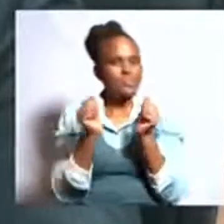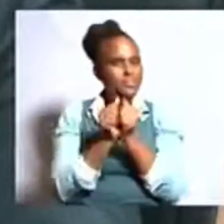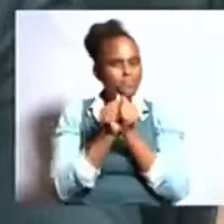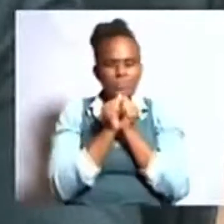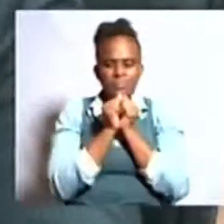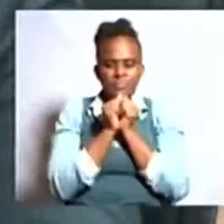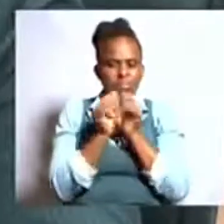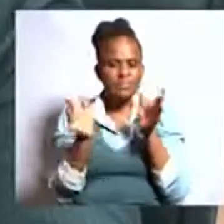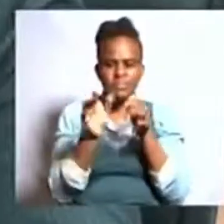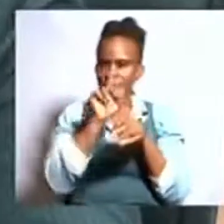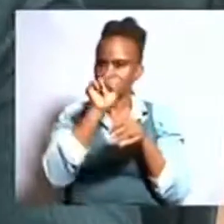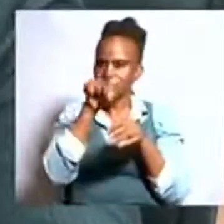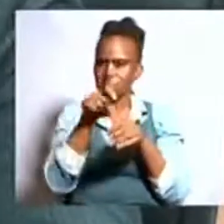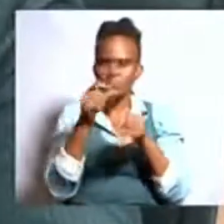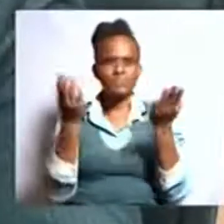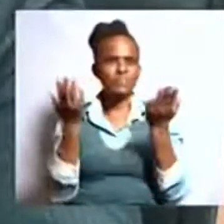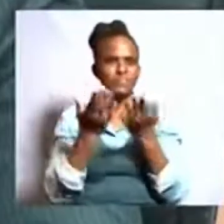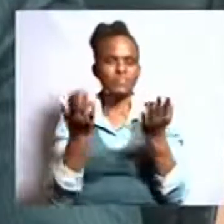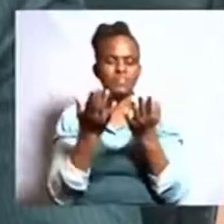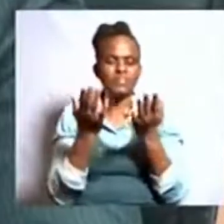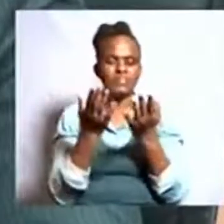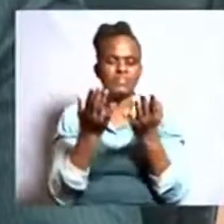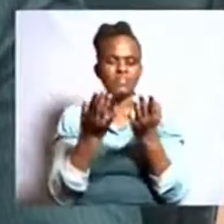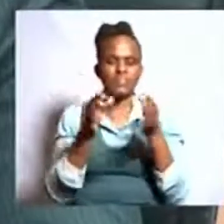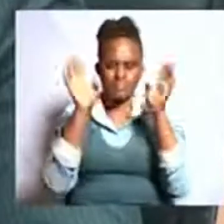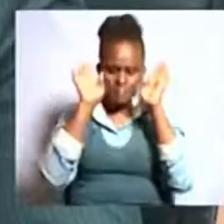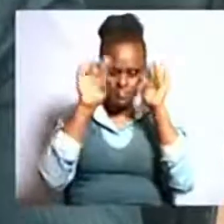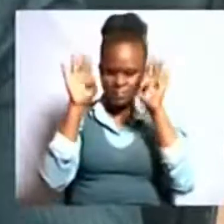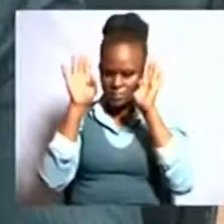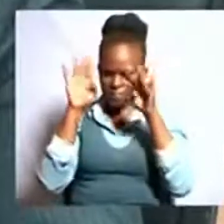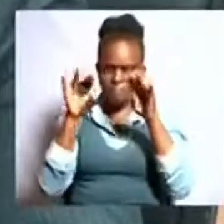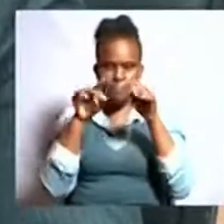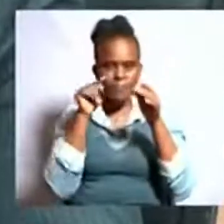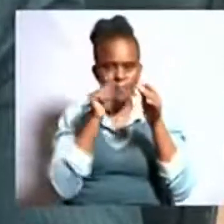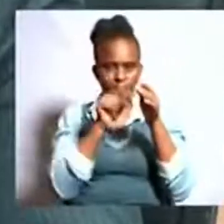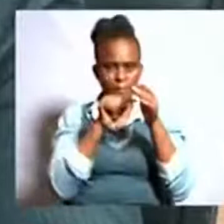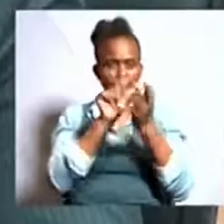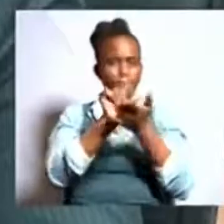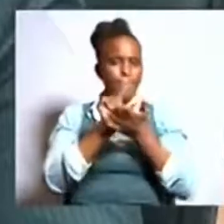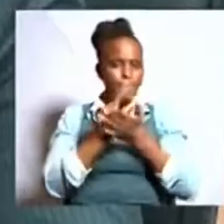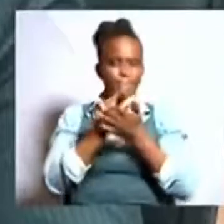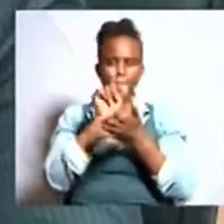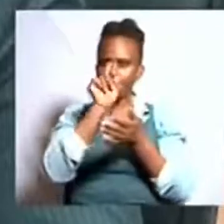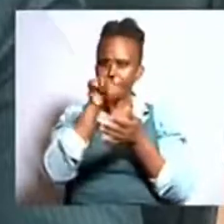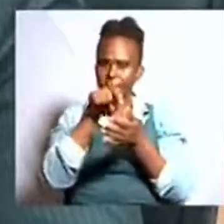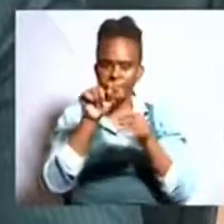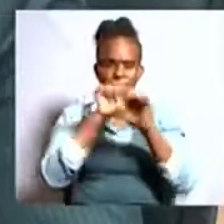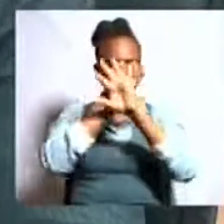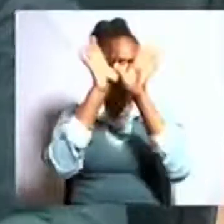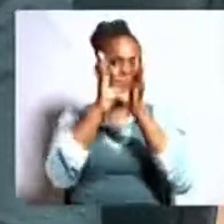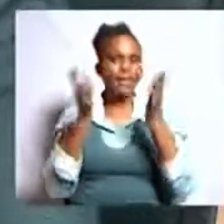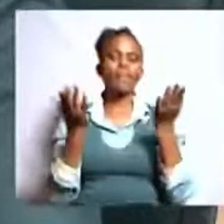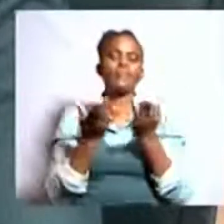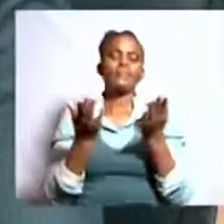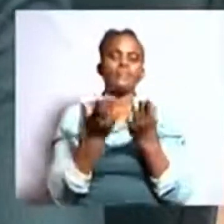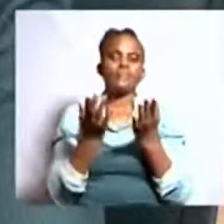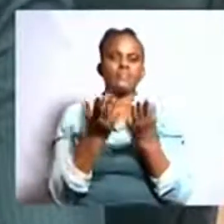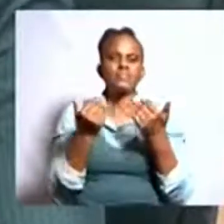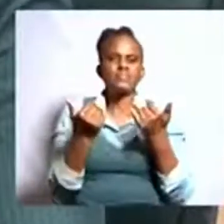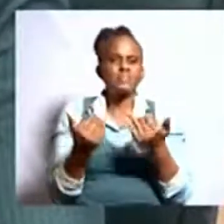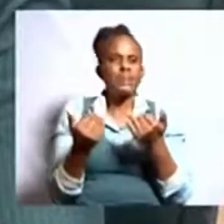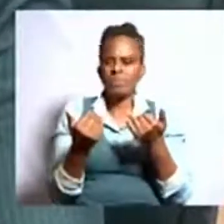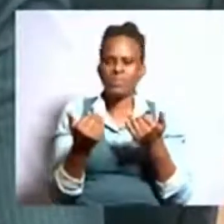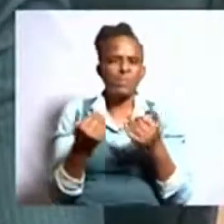without insurance on the pretext that the stage at which these loans were to be insured was not clear. So how